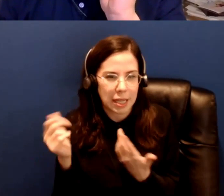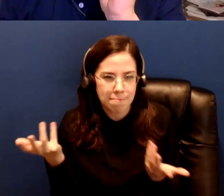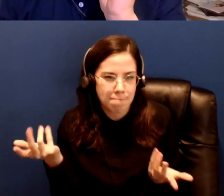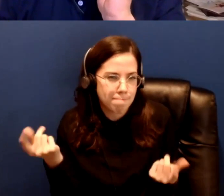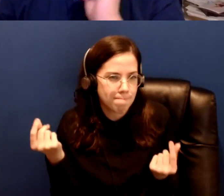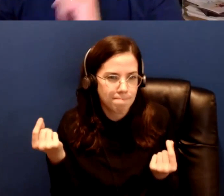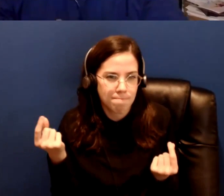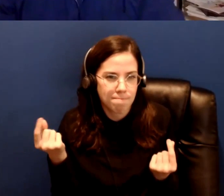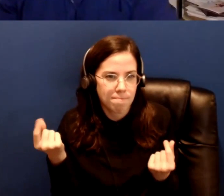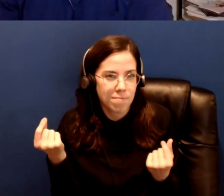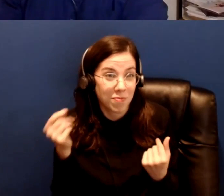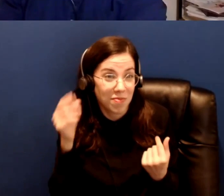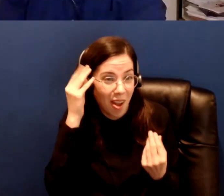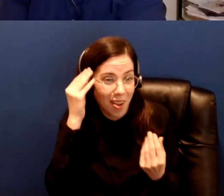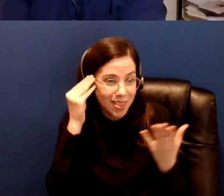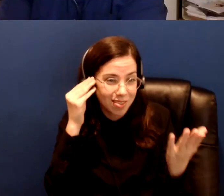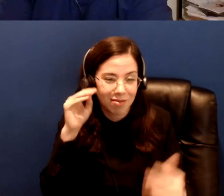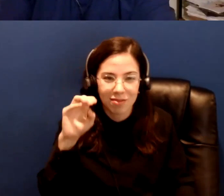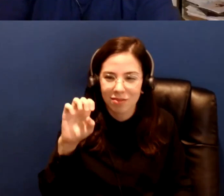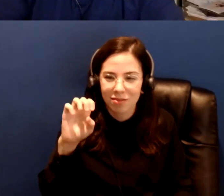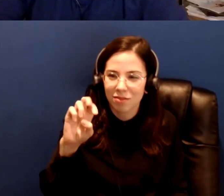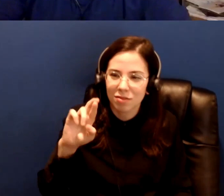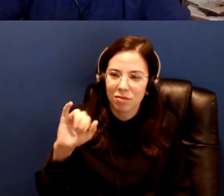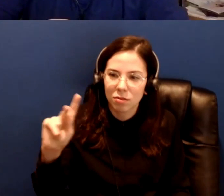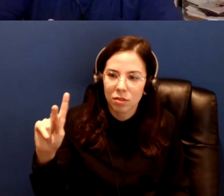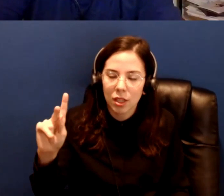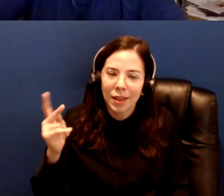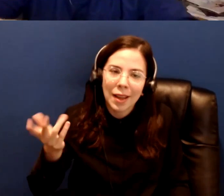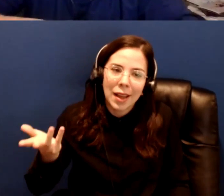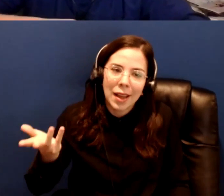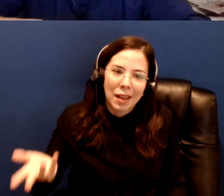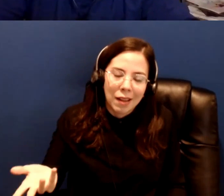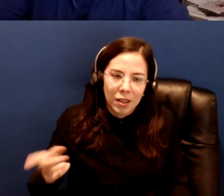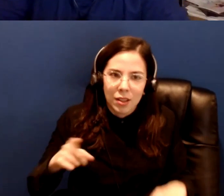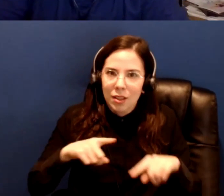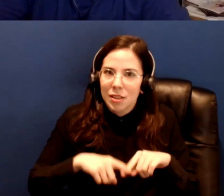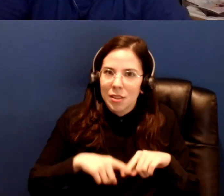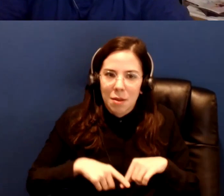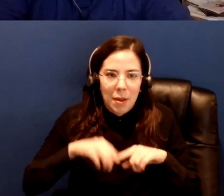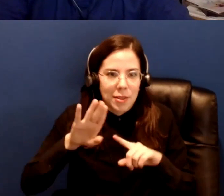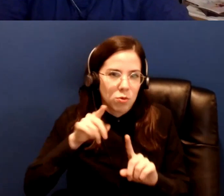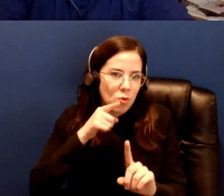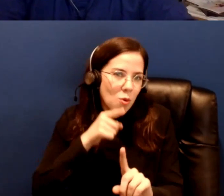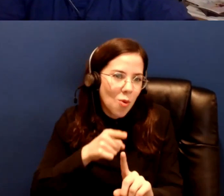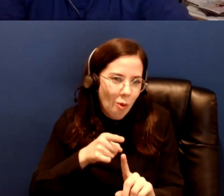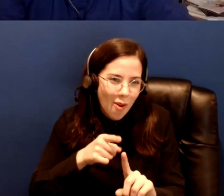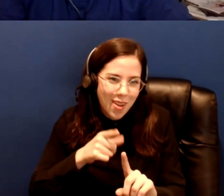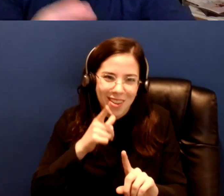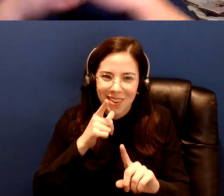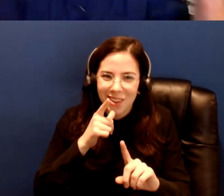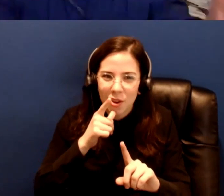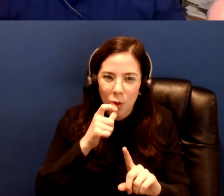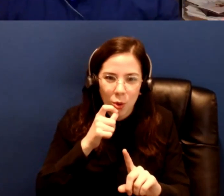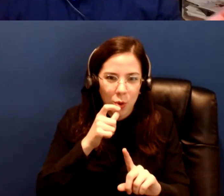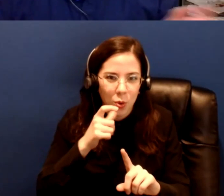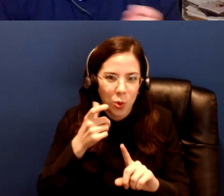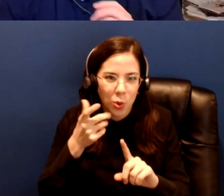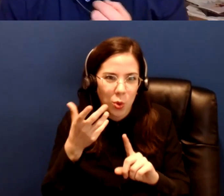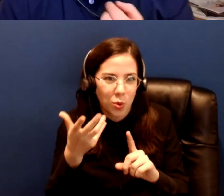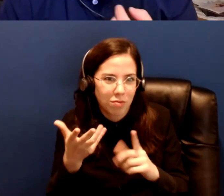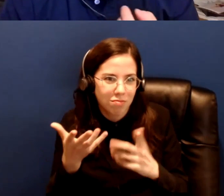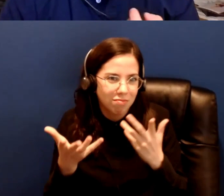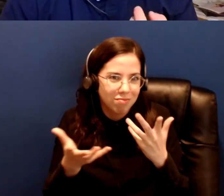Thoughts there? Yeah, I think it has to do with what is your particular objective at that given time or for that given series